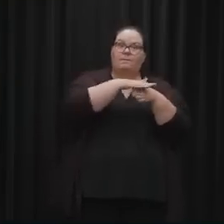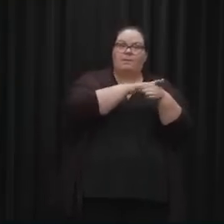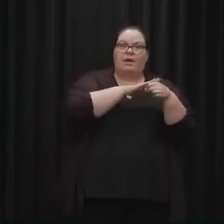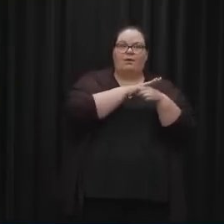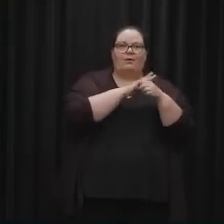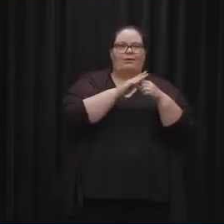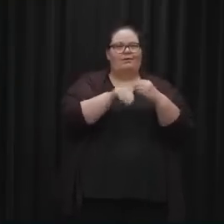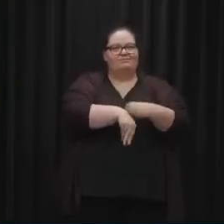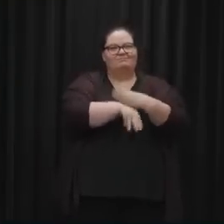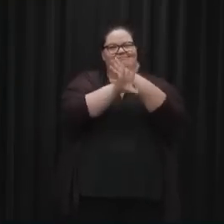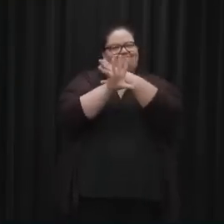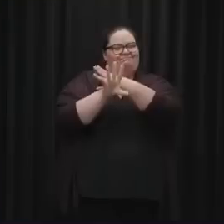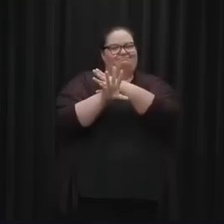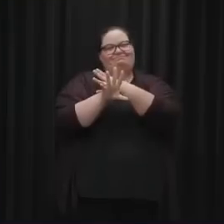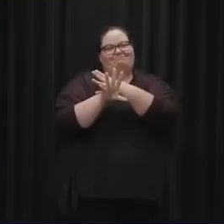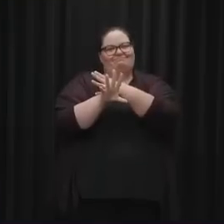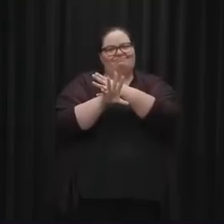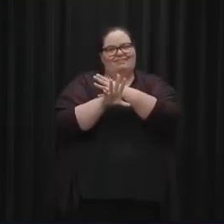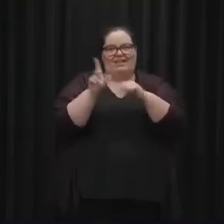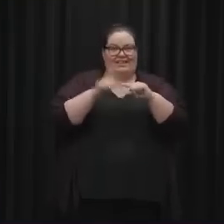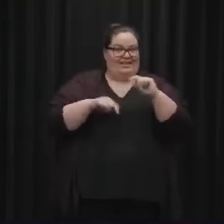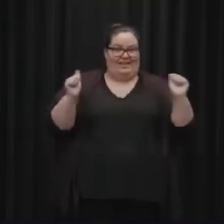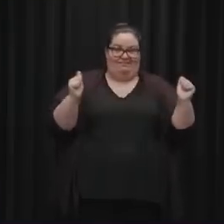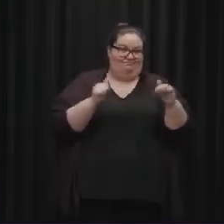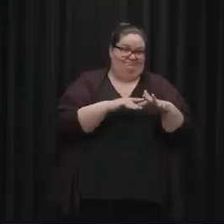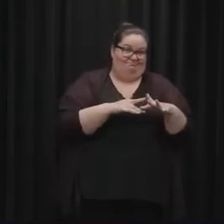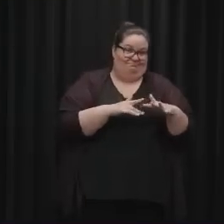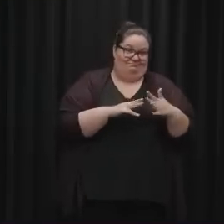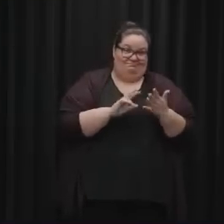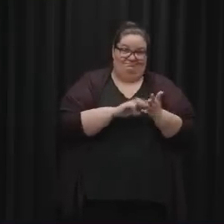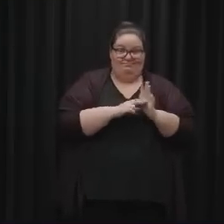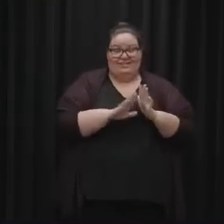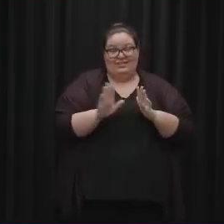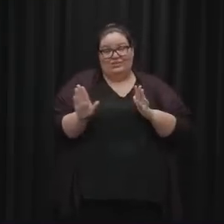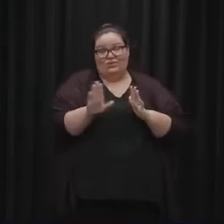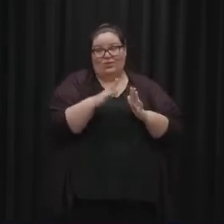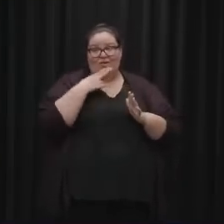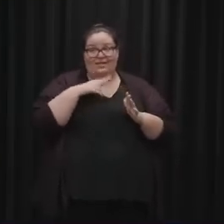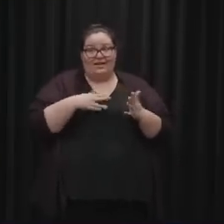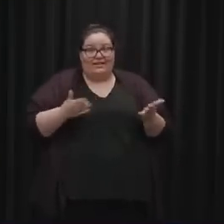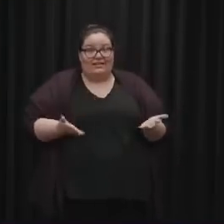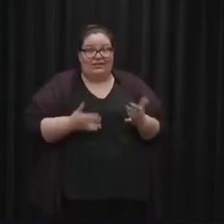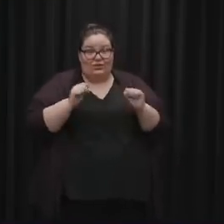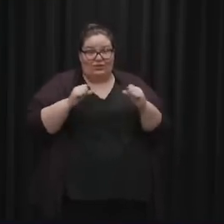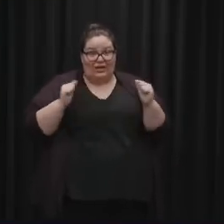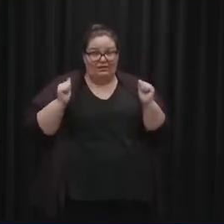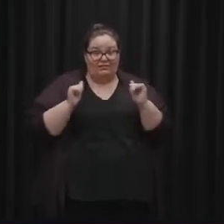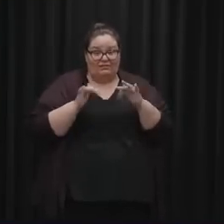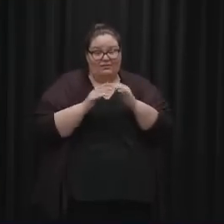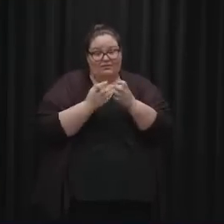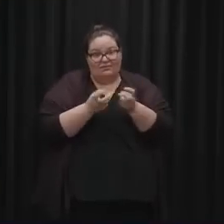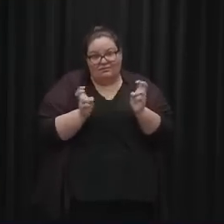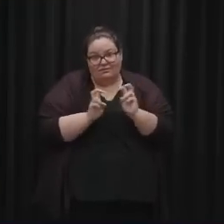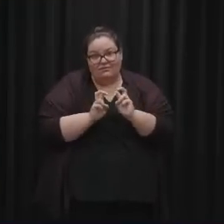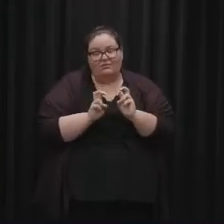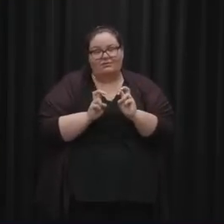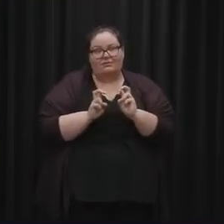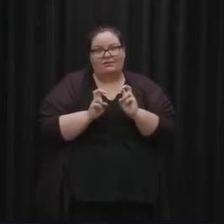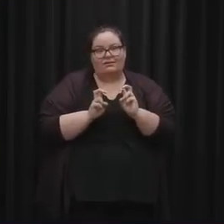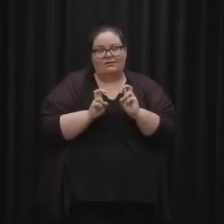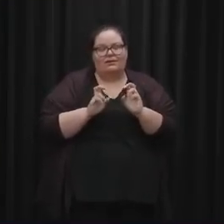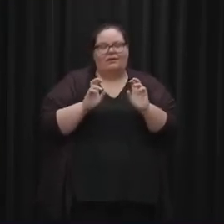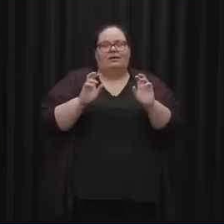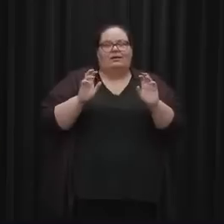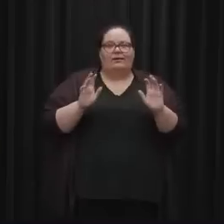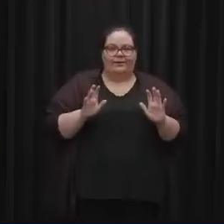are having virtual celebrations. They're not actually able to gather in person. So keep yours as low as possible so we can keep having gatherings.